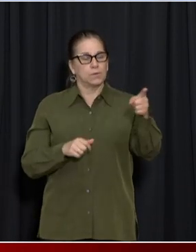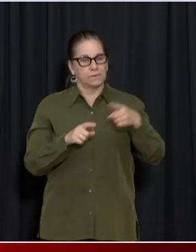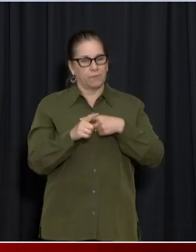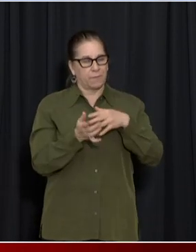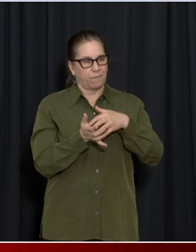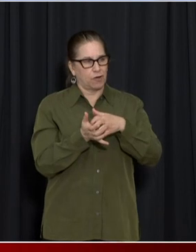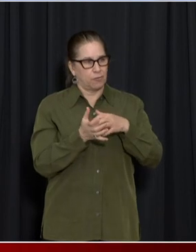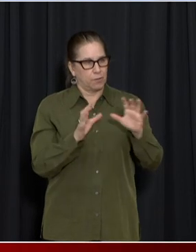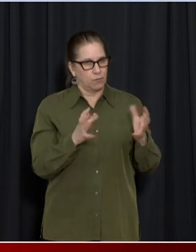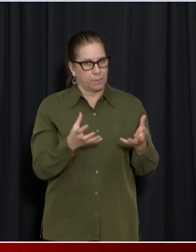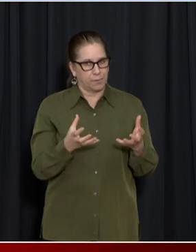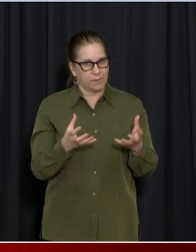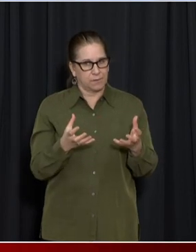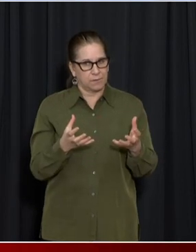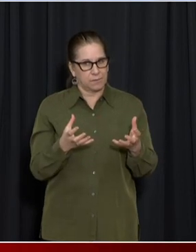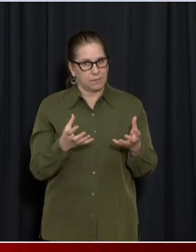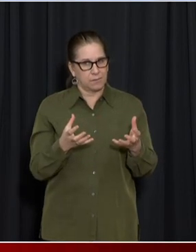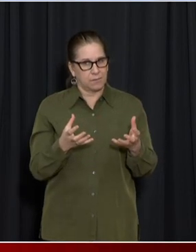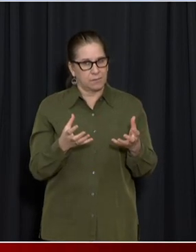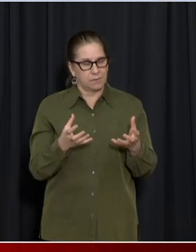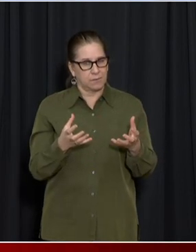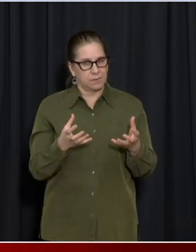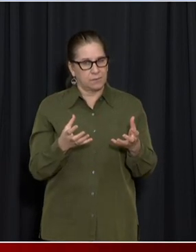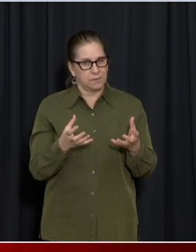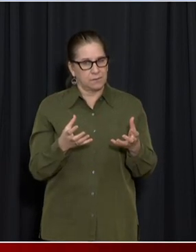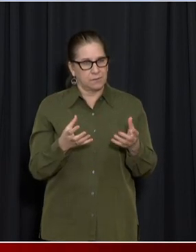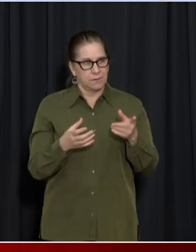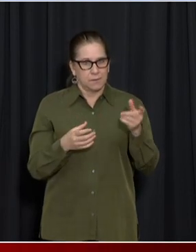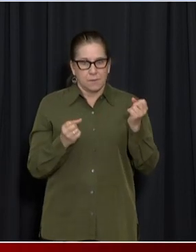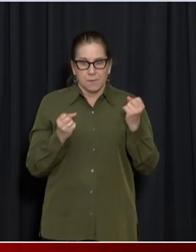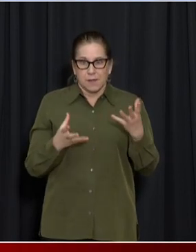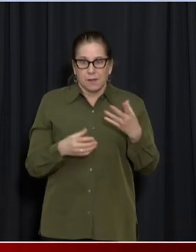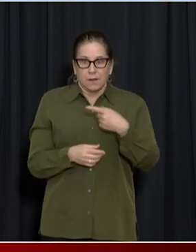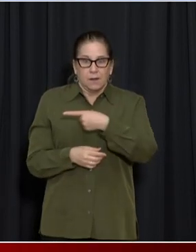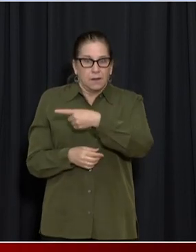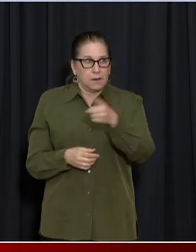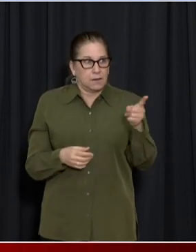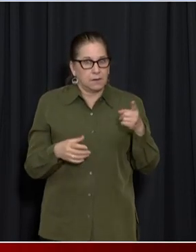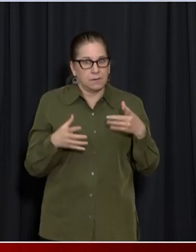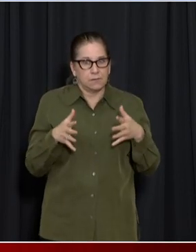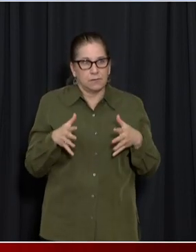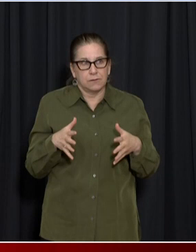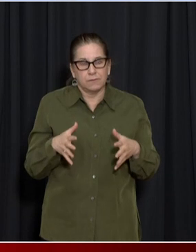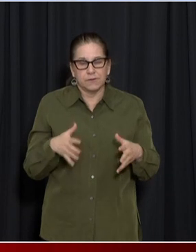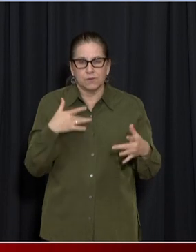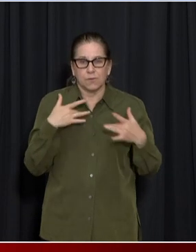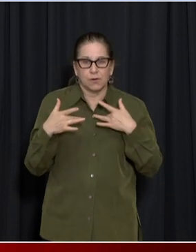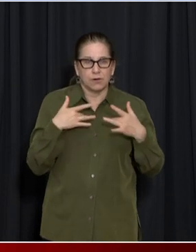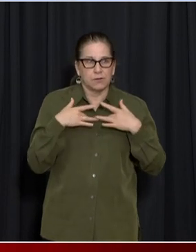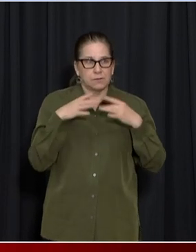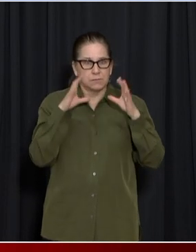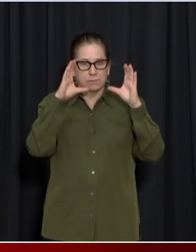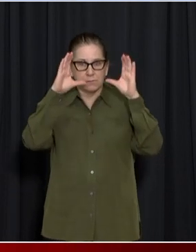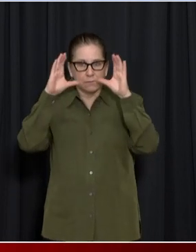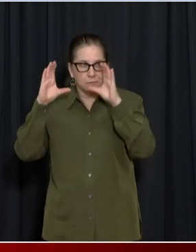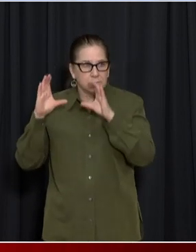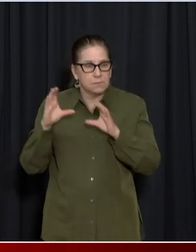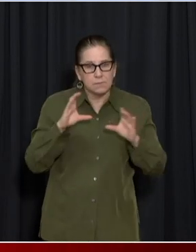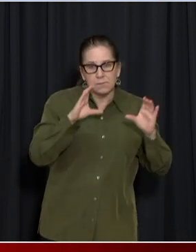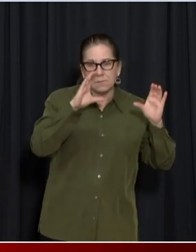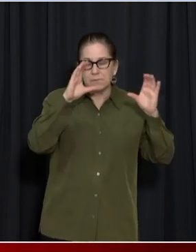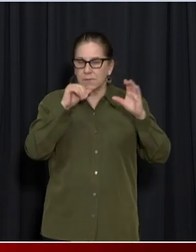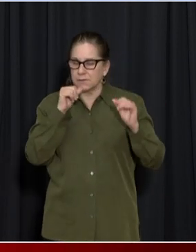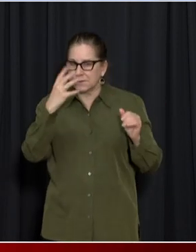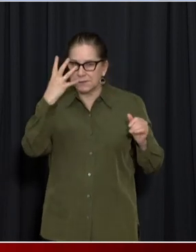respondents as, quote, keeping them up at night. And that's why we've gone further to recommend safeguards, in particular